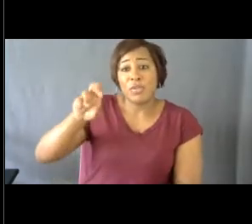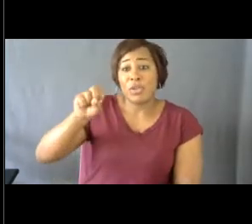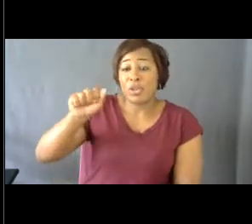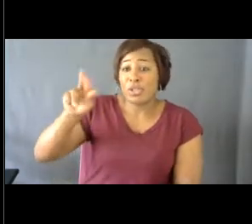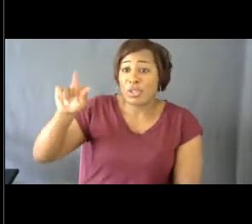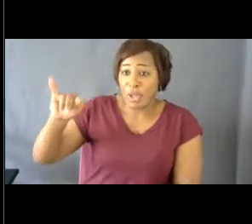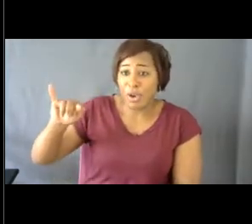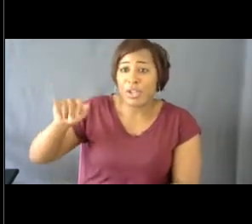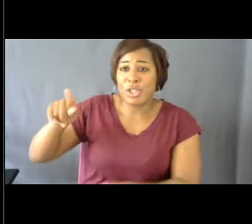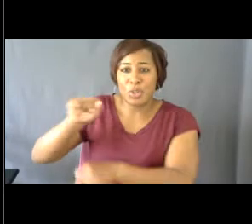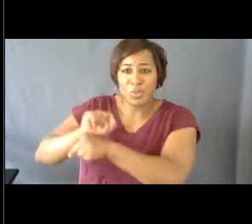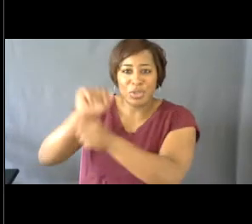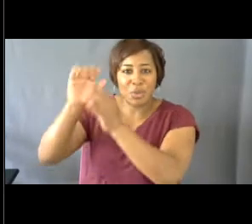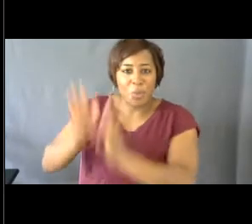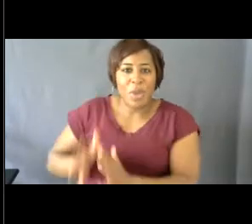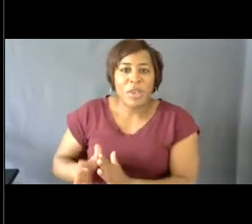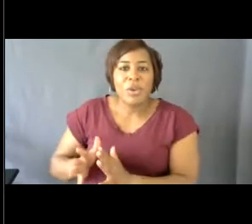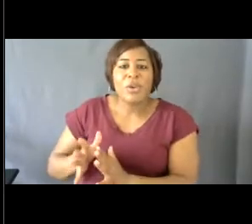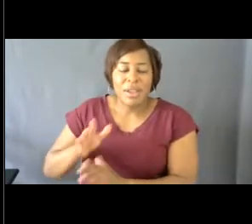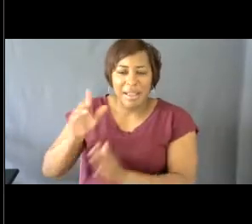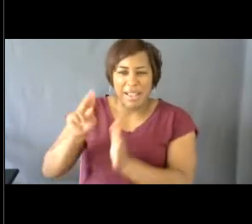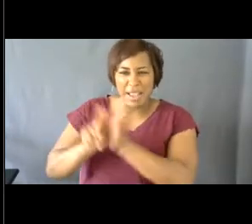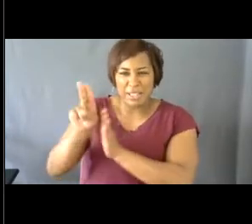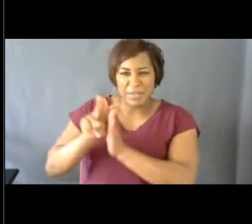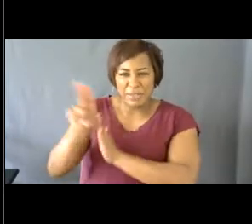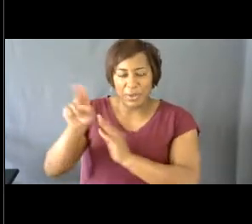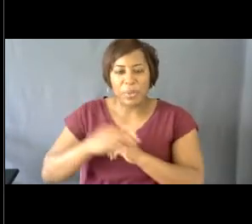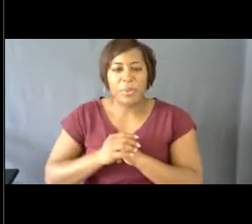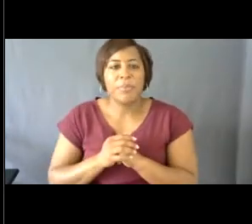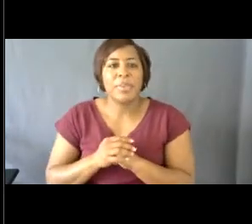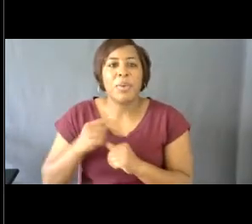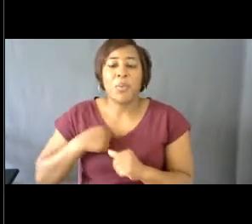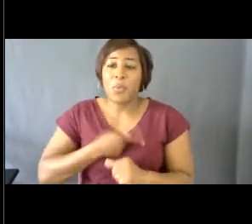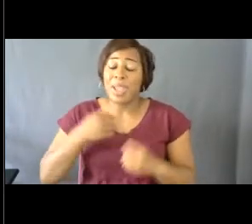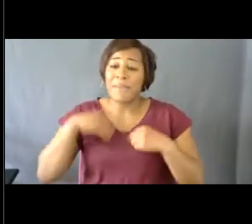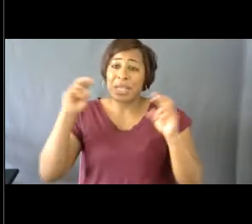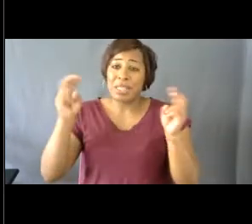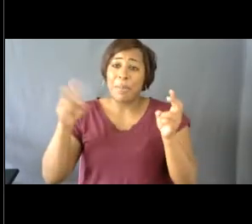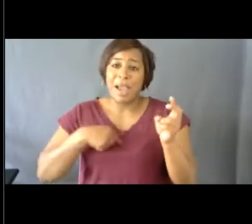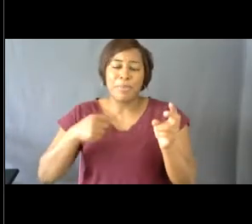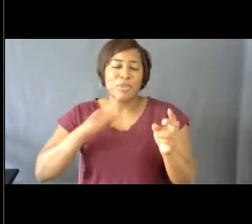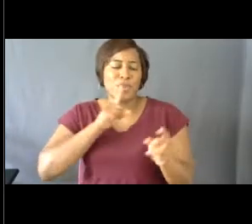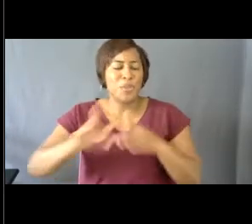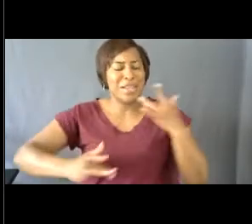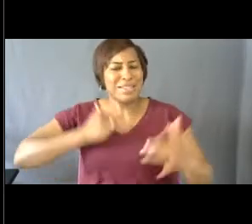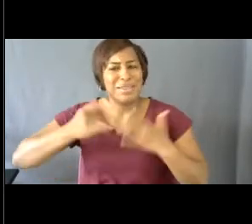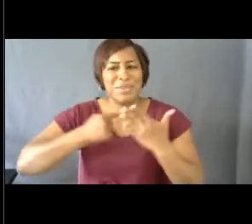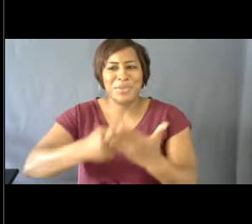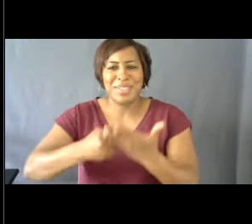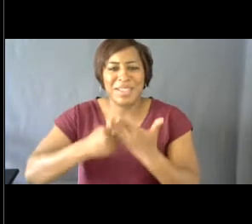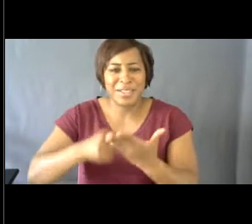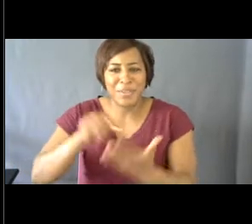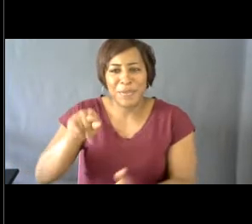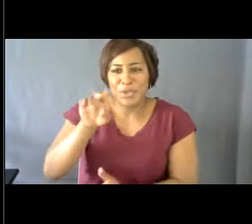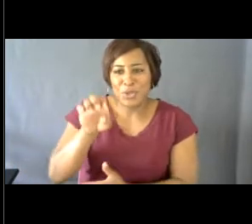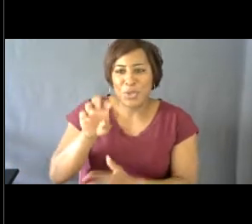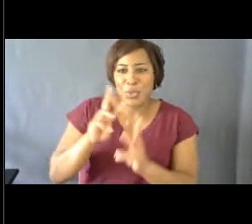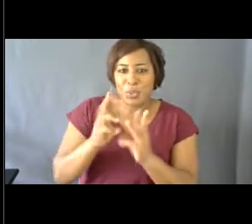National Weather Service in Huntsville, and we have a topic I am very, very excited to be talking about for our June webinar. We're going to be talking about